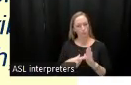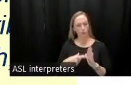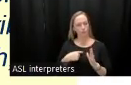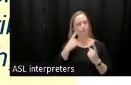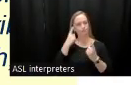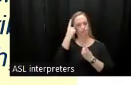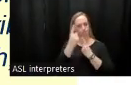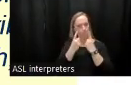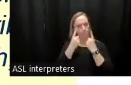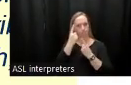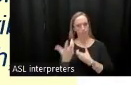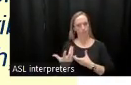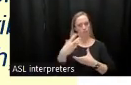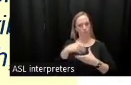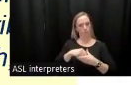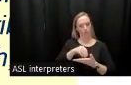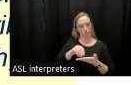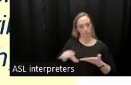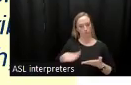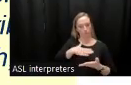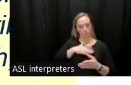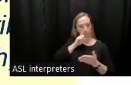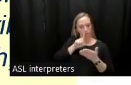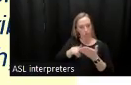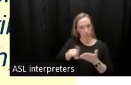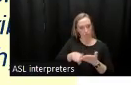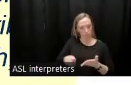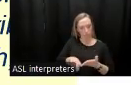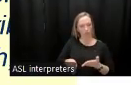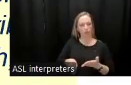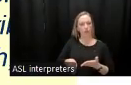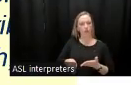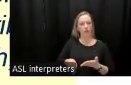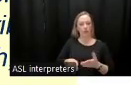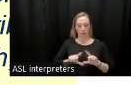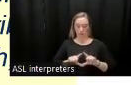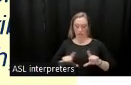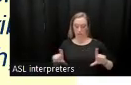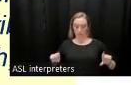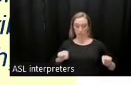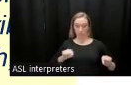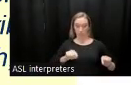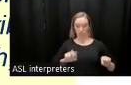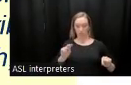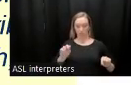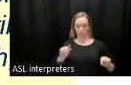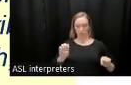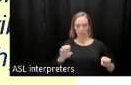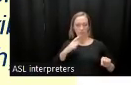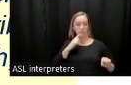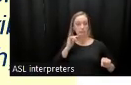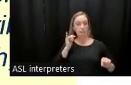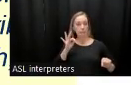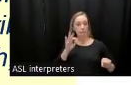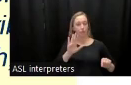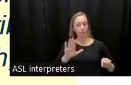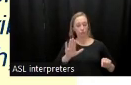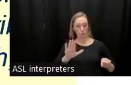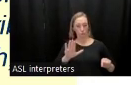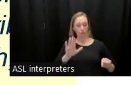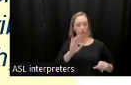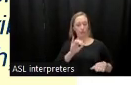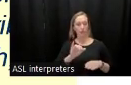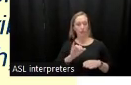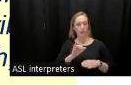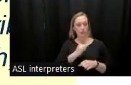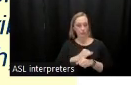about involving students in the research. And there's a note that if your institution does have formal training